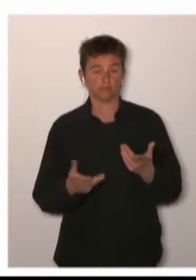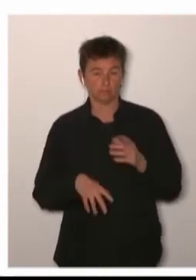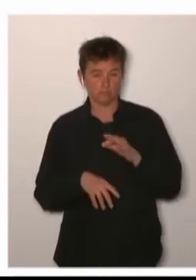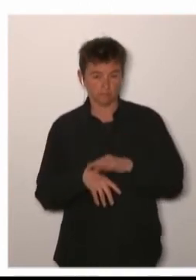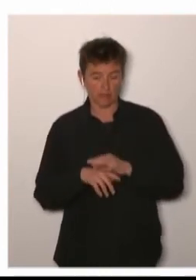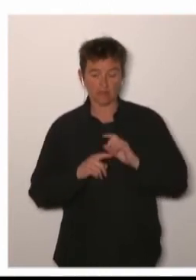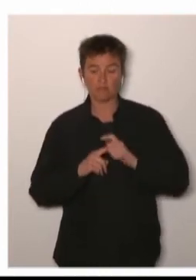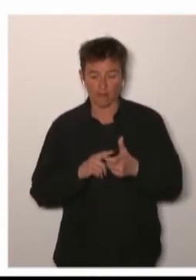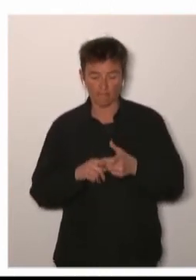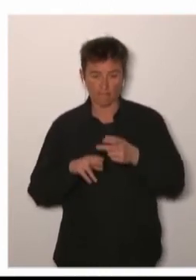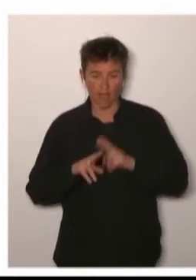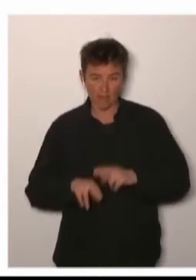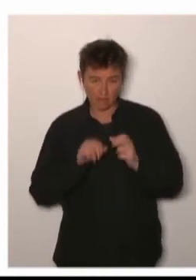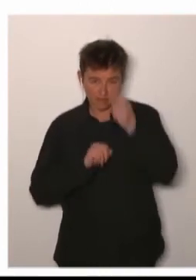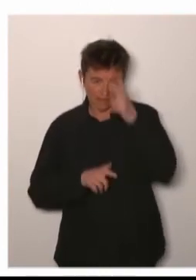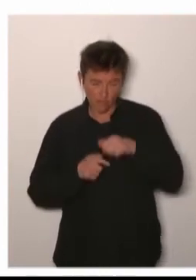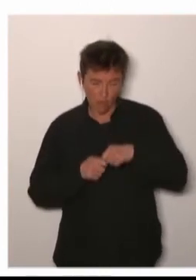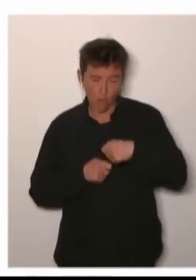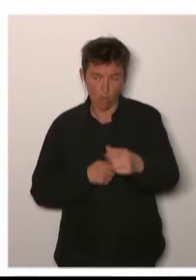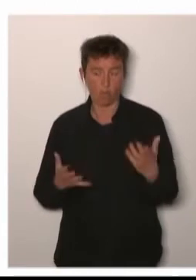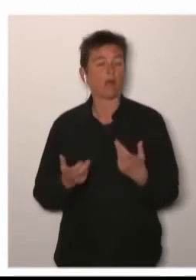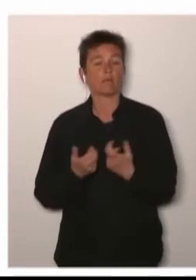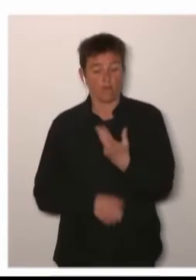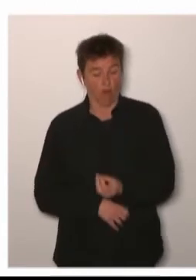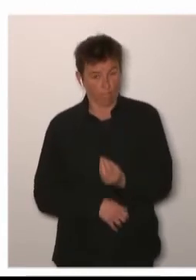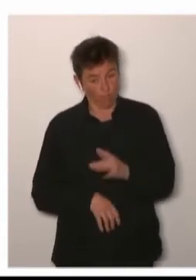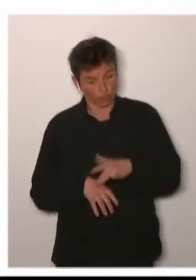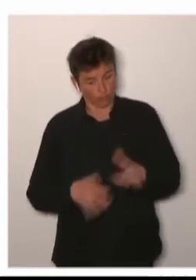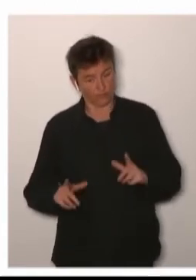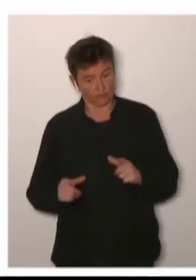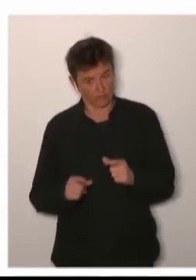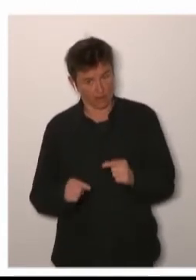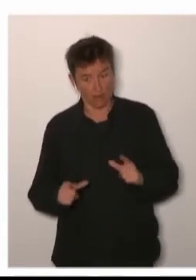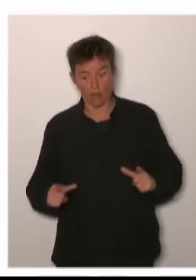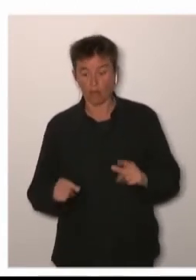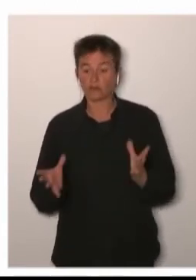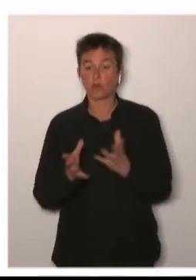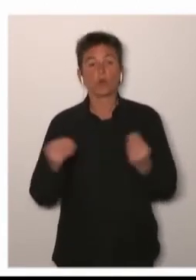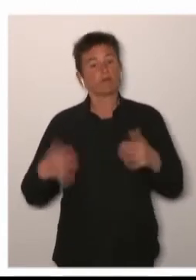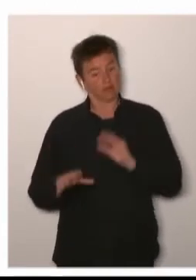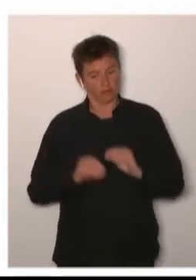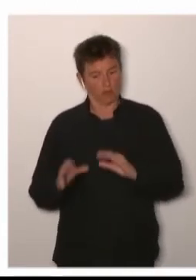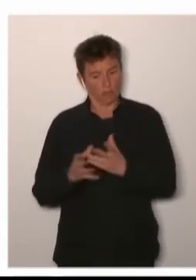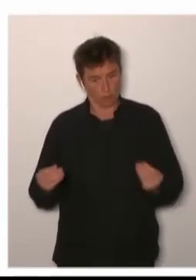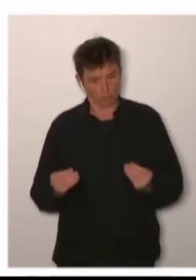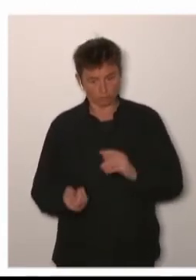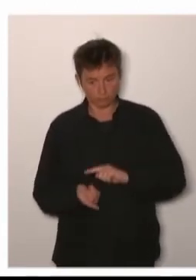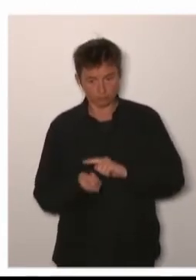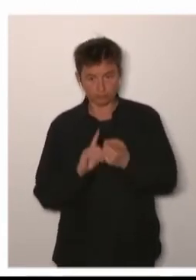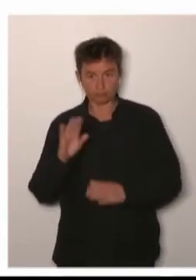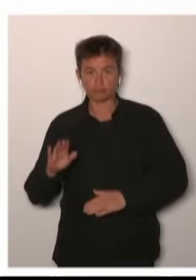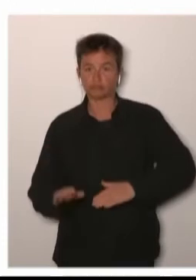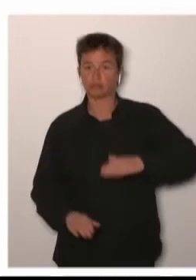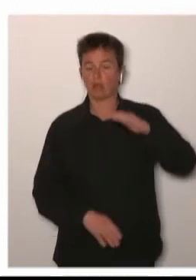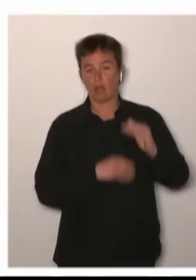children with cancer, once cured, comes to be adults, and that they can have sequels,